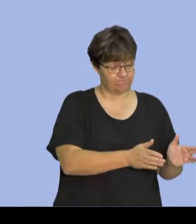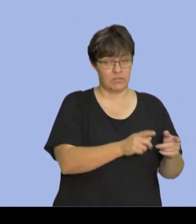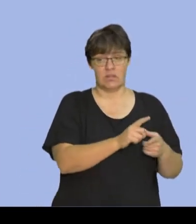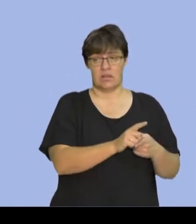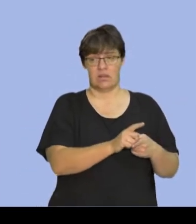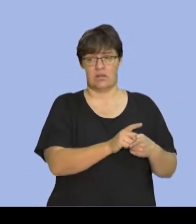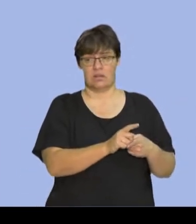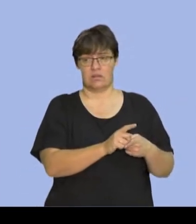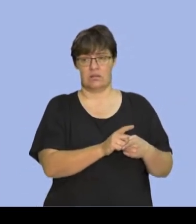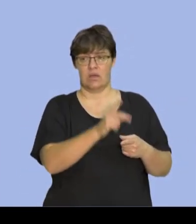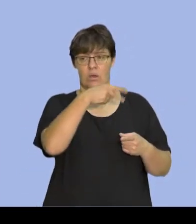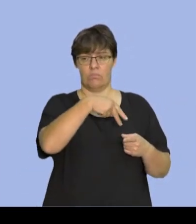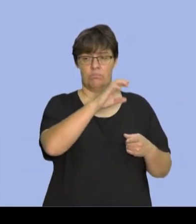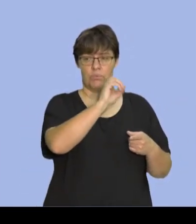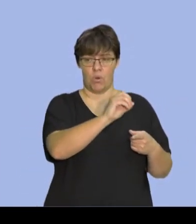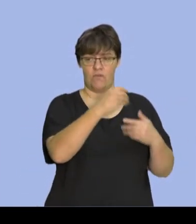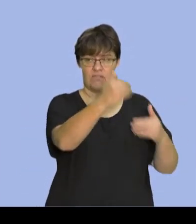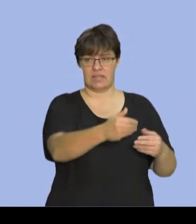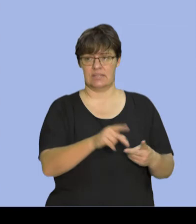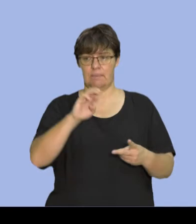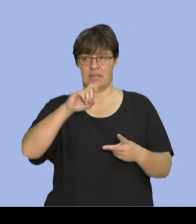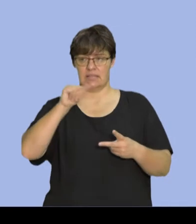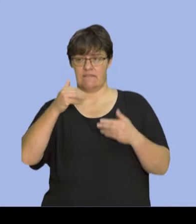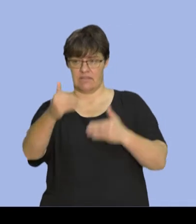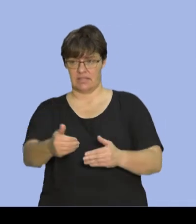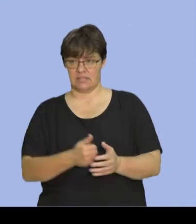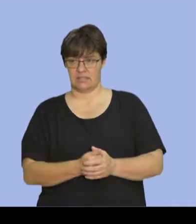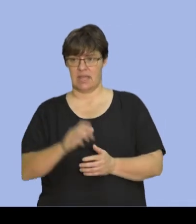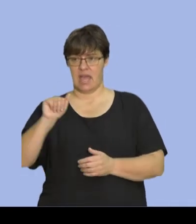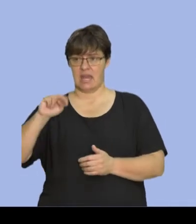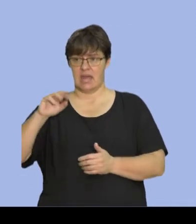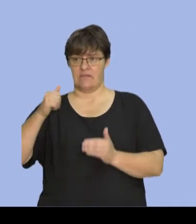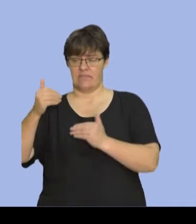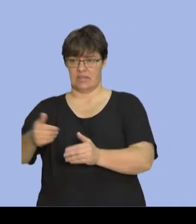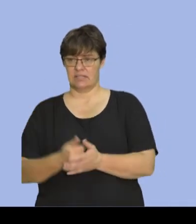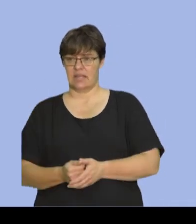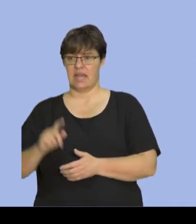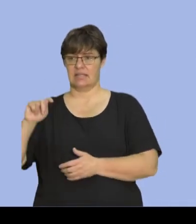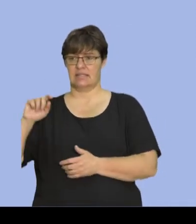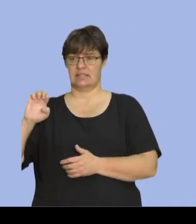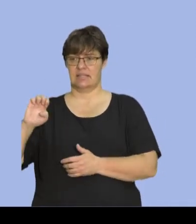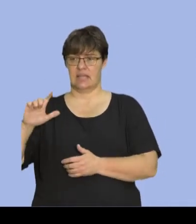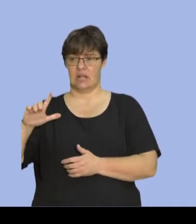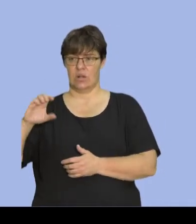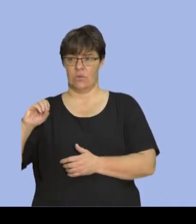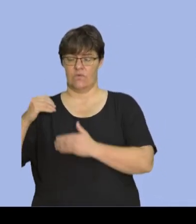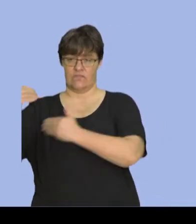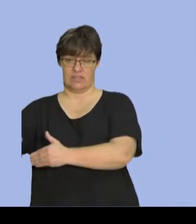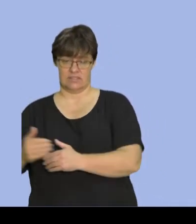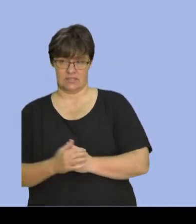are called prophase, metaphase, anaphase, and telophase.